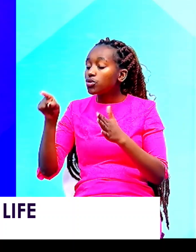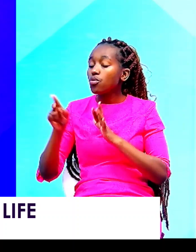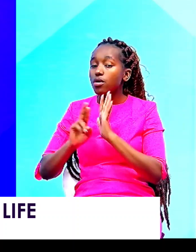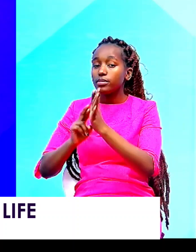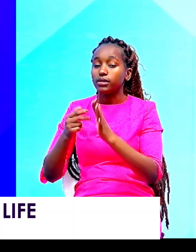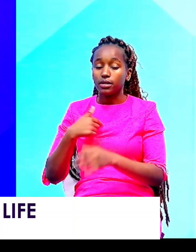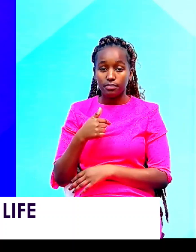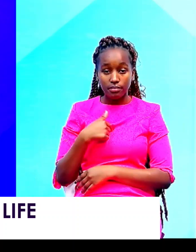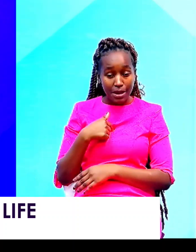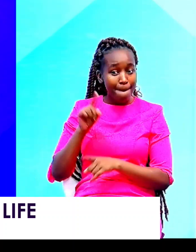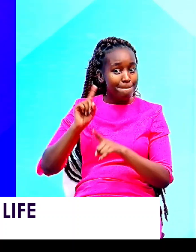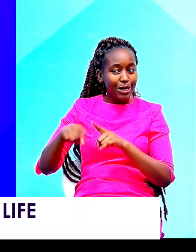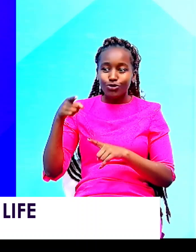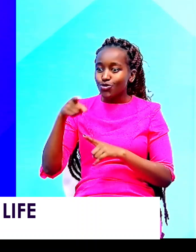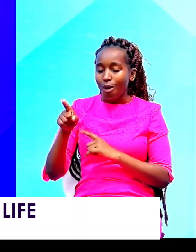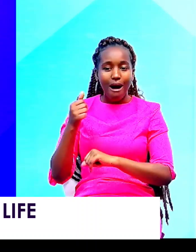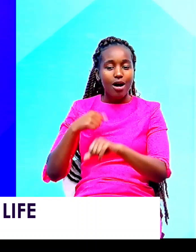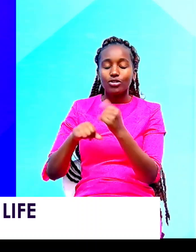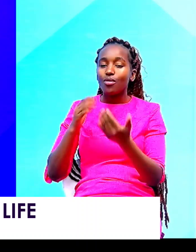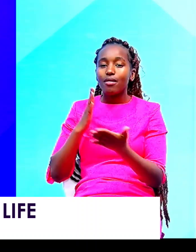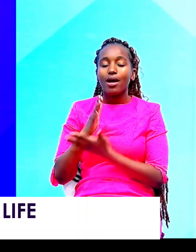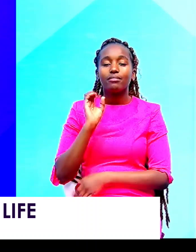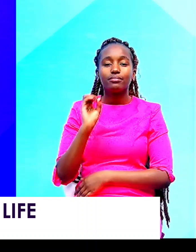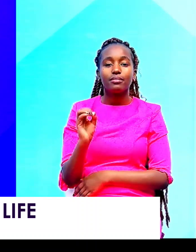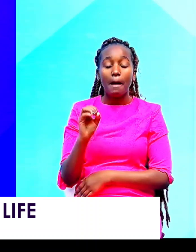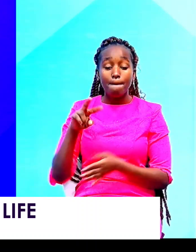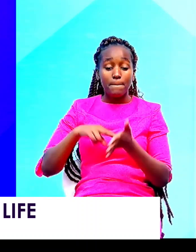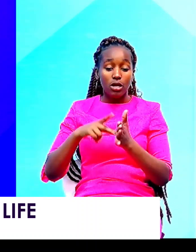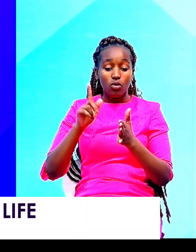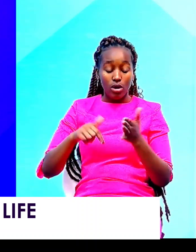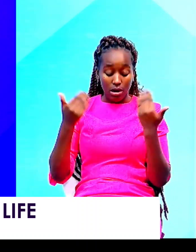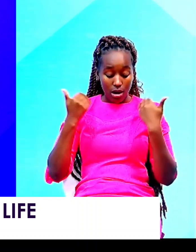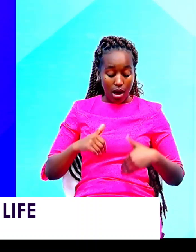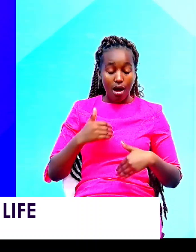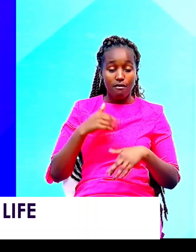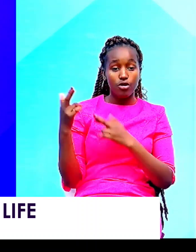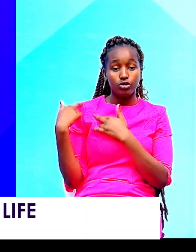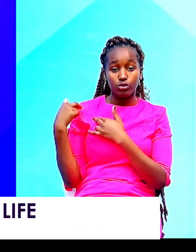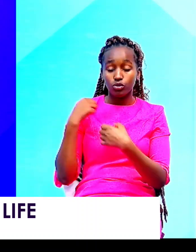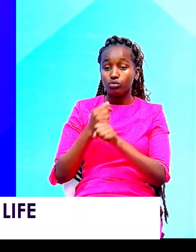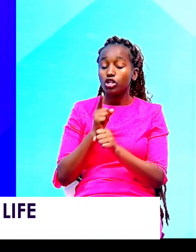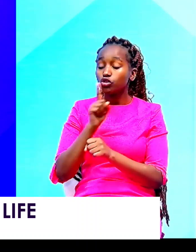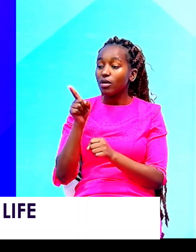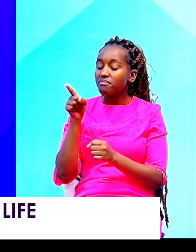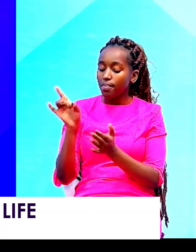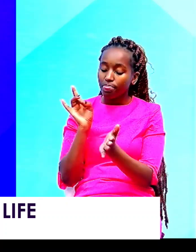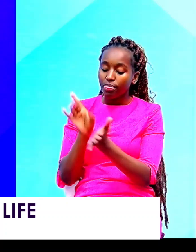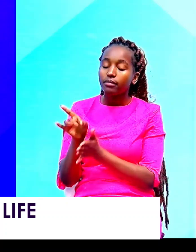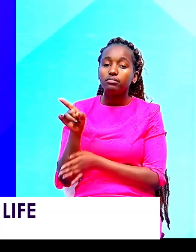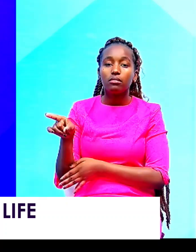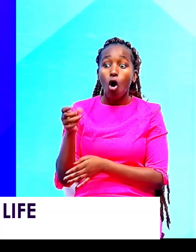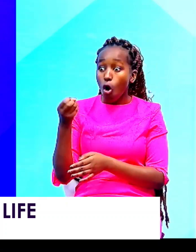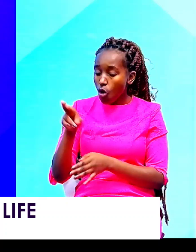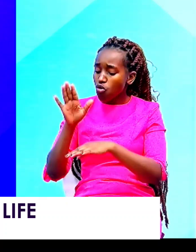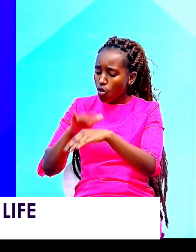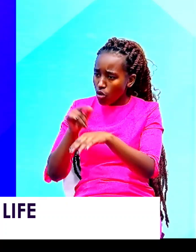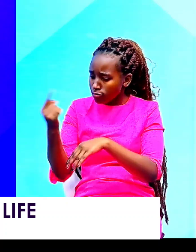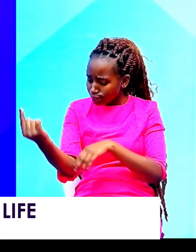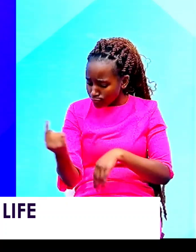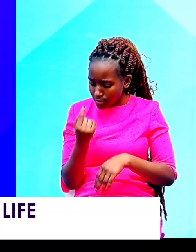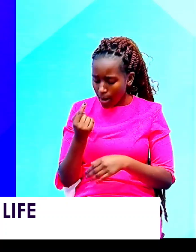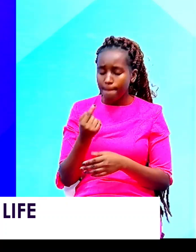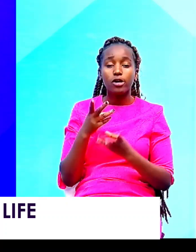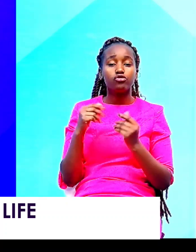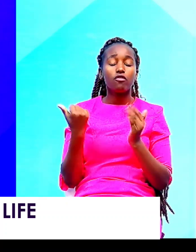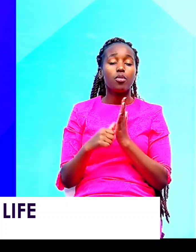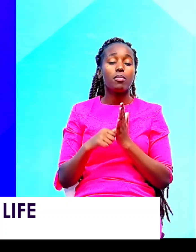and you're not doing right. So it is my responsibility to get you out to come and attend to the issue that I'm talking